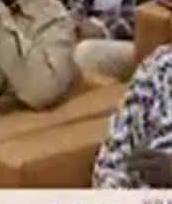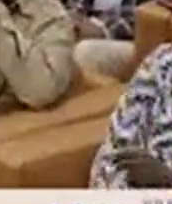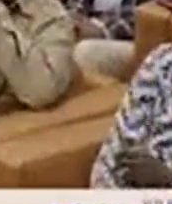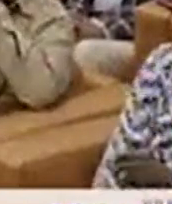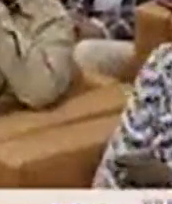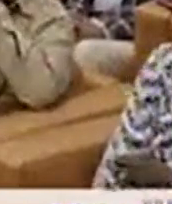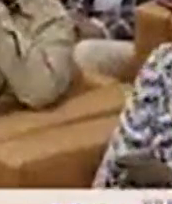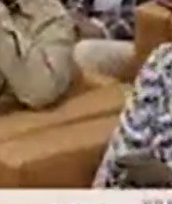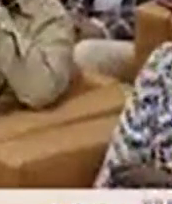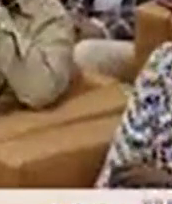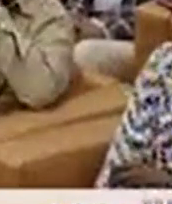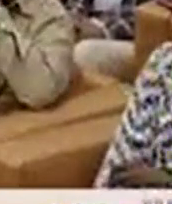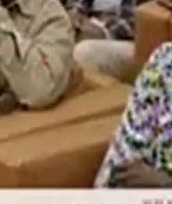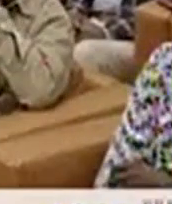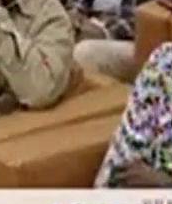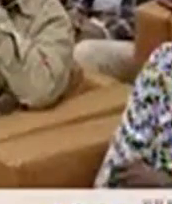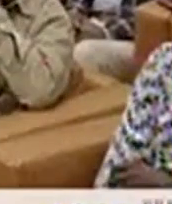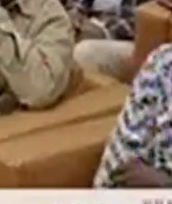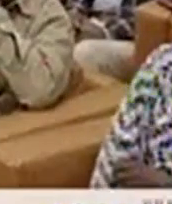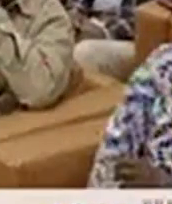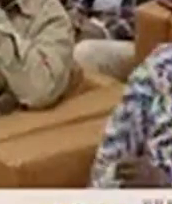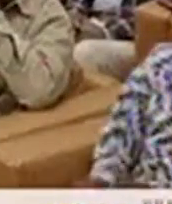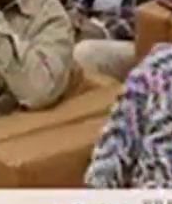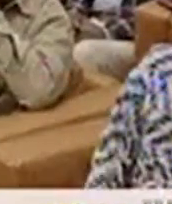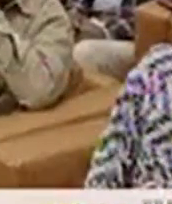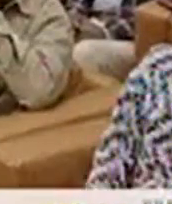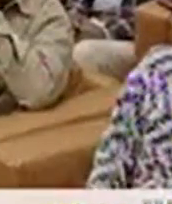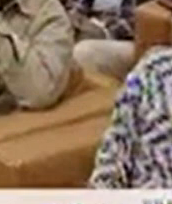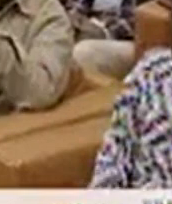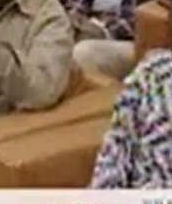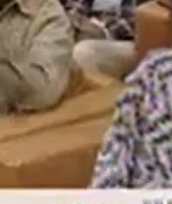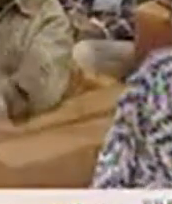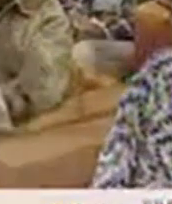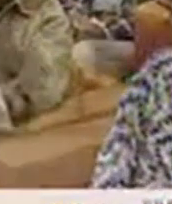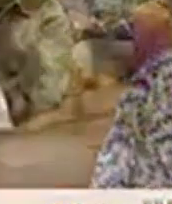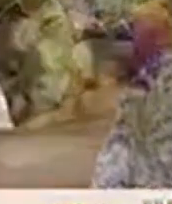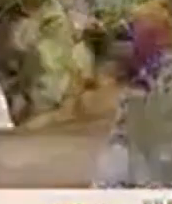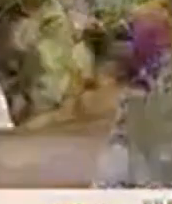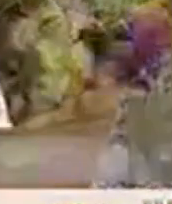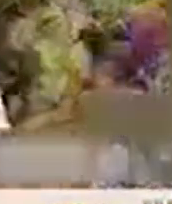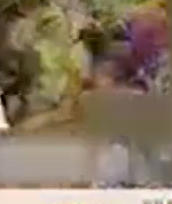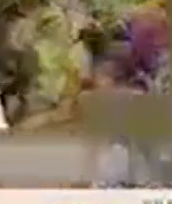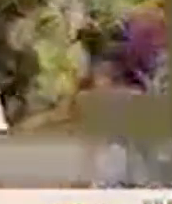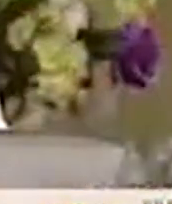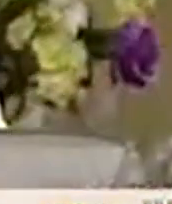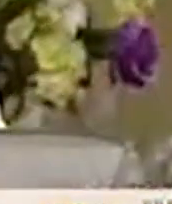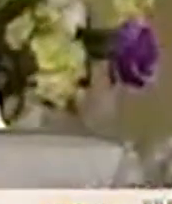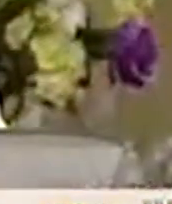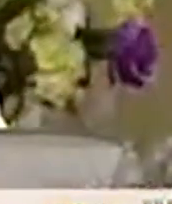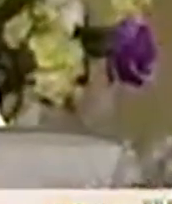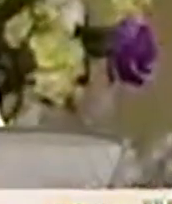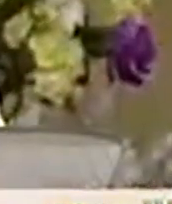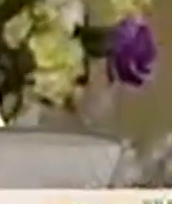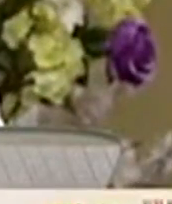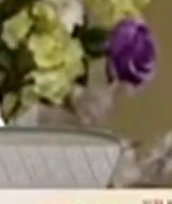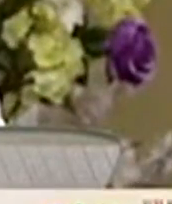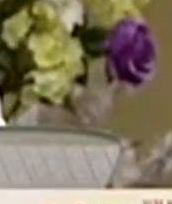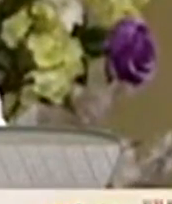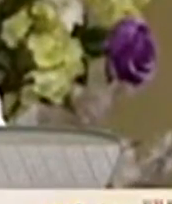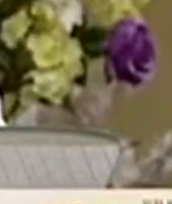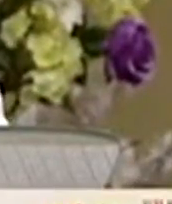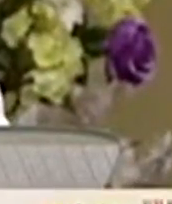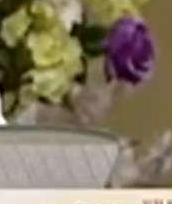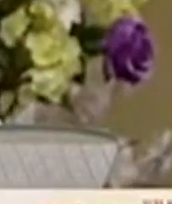Heavenly Father, we are grateful unto you for another day in your house to study at your feet, to learn from